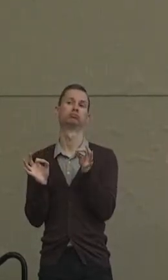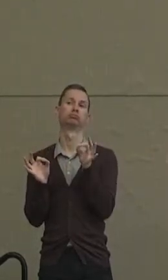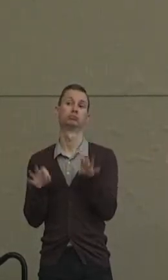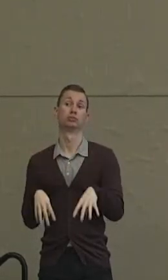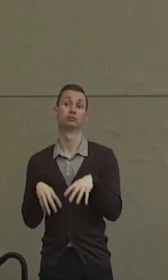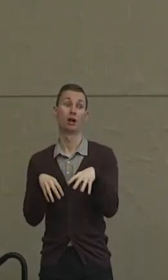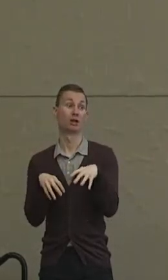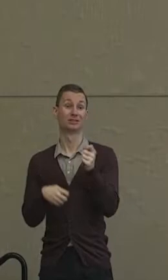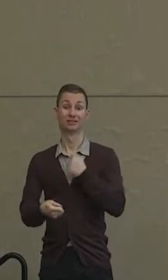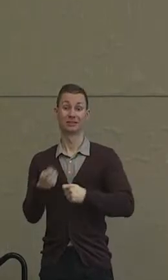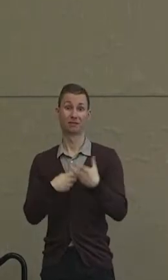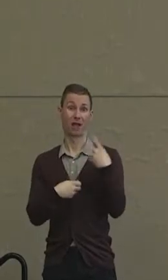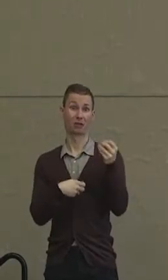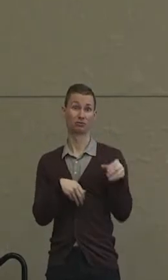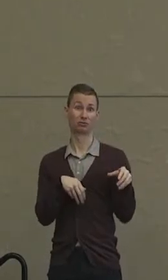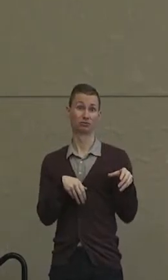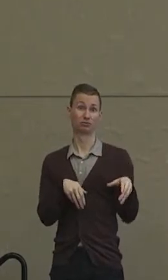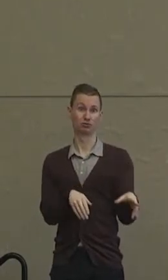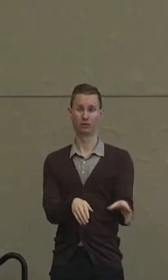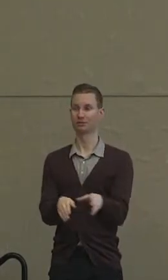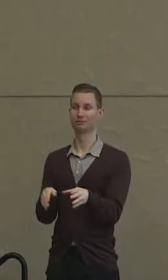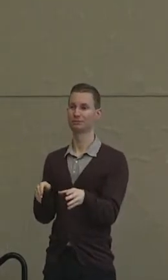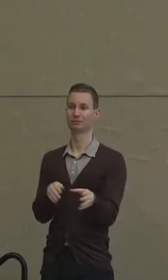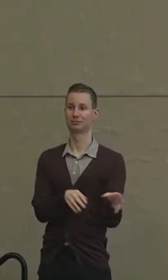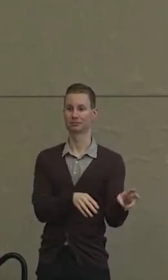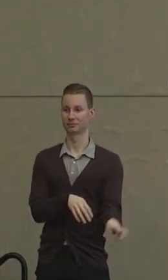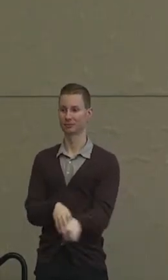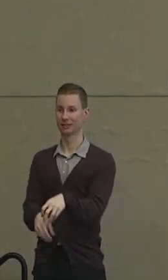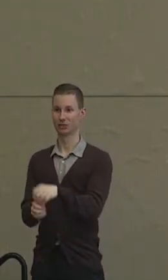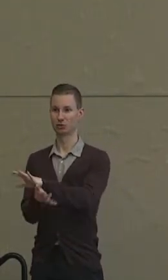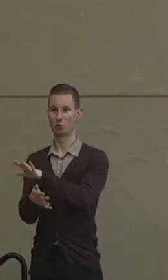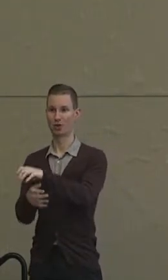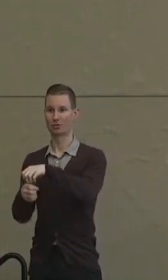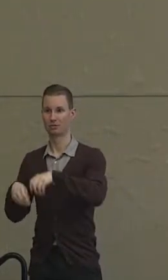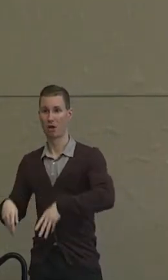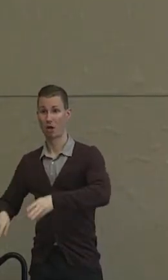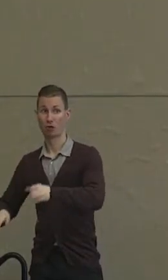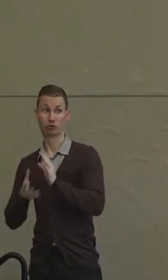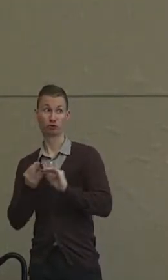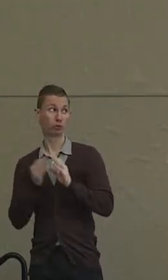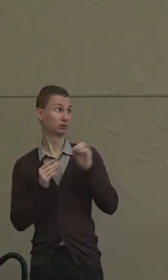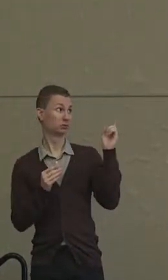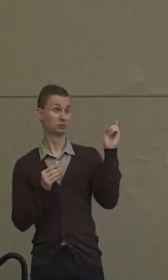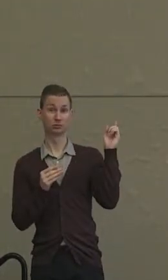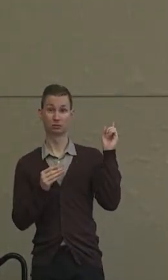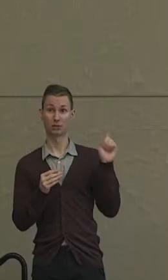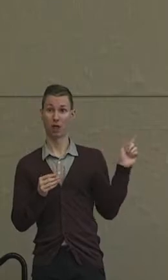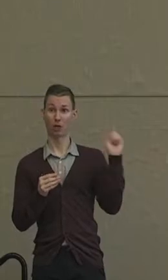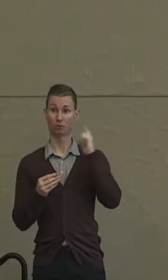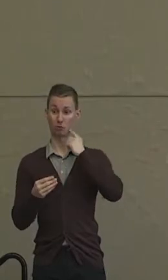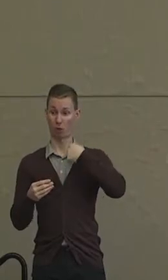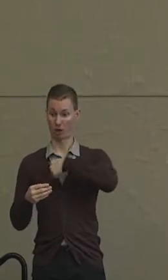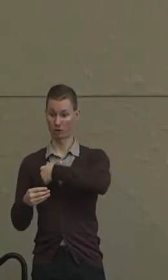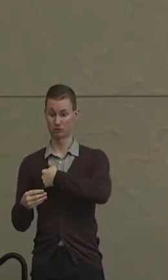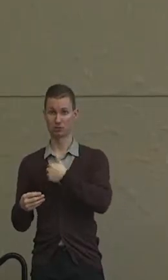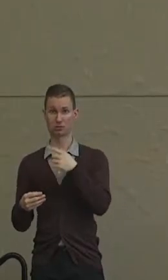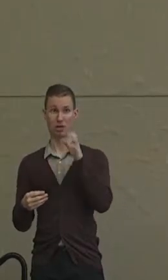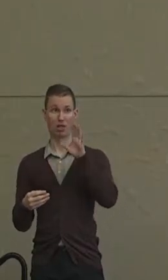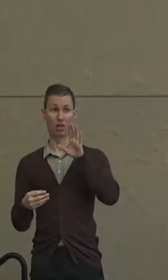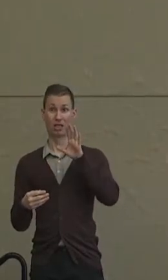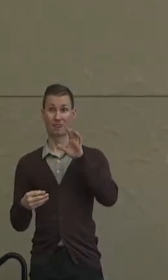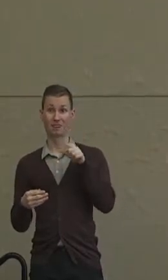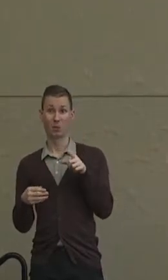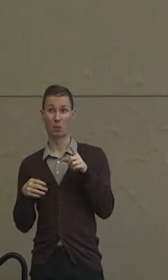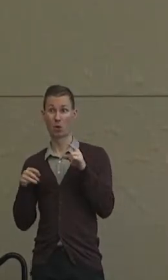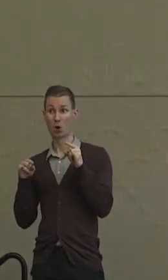of in the streets, we did it in the halls, right? Because the stories that they were telling us were being sexually